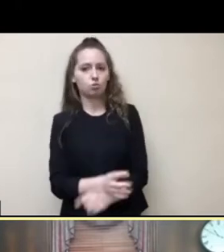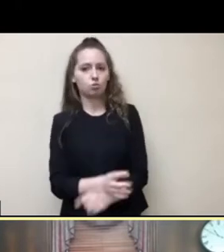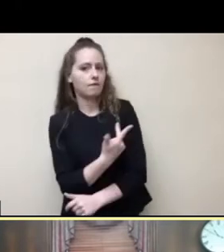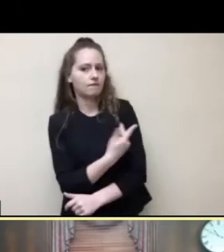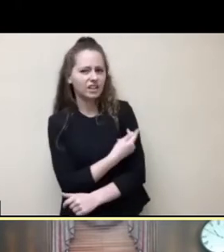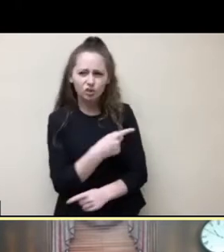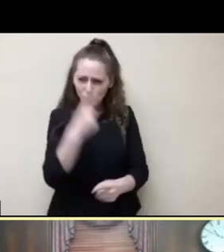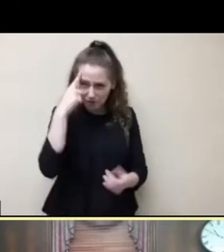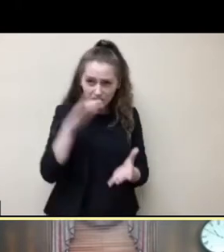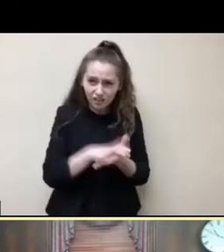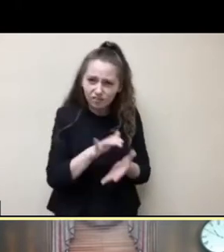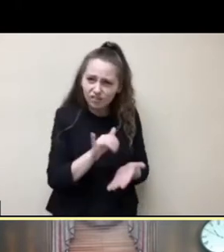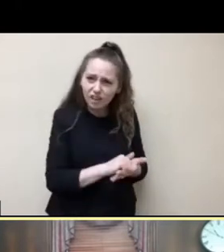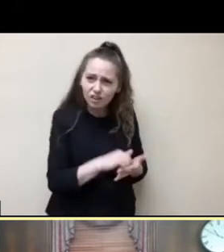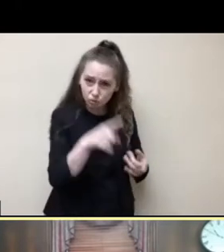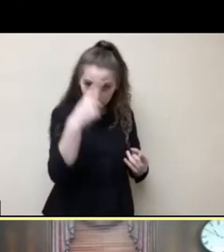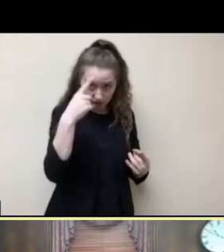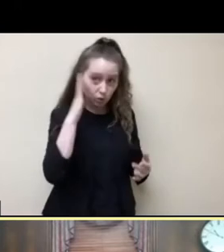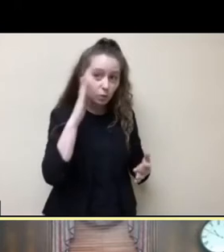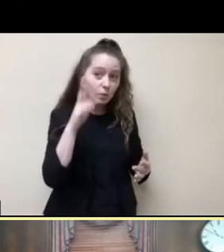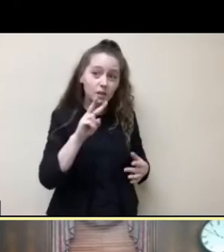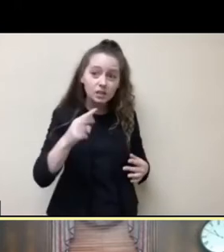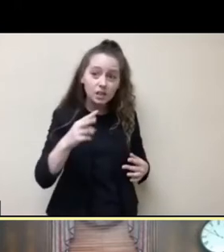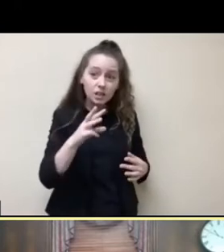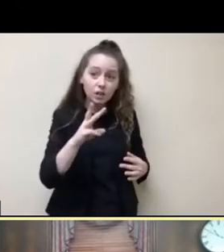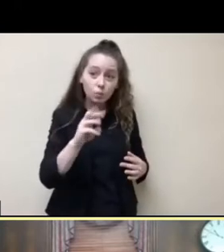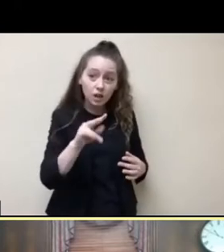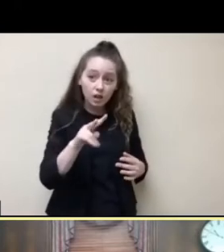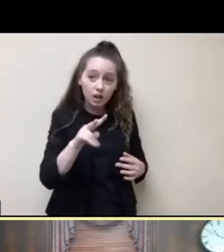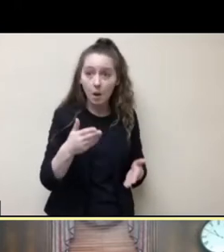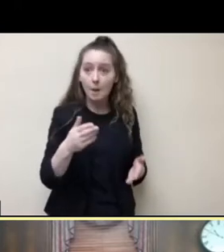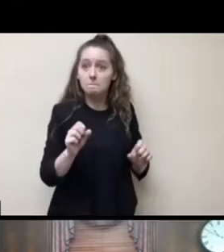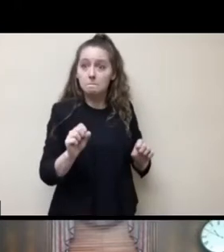philosophy? Do you think there's going to be a second wave and possibly a third wave?